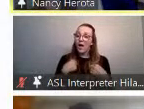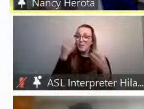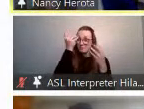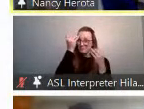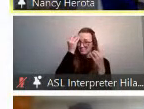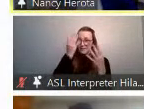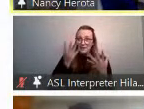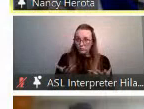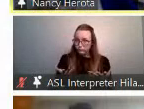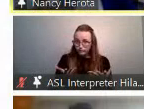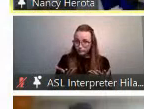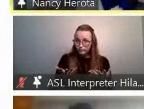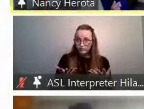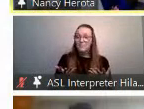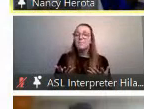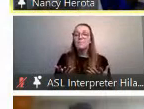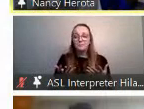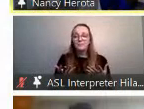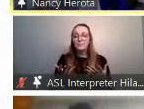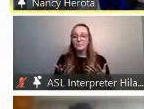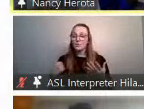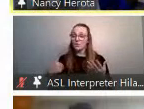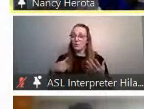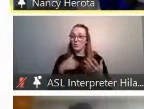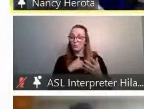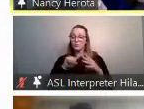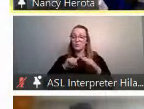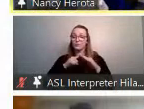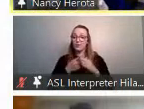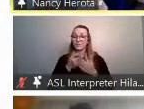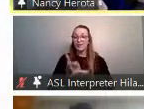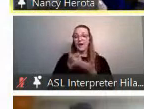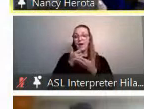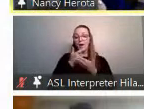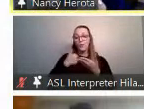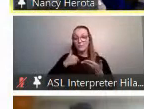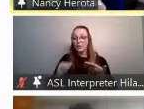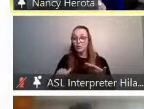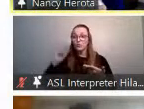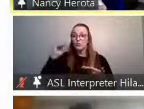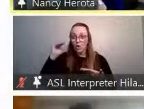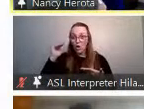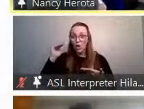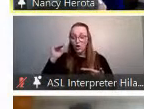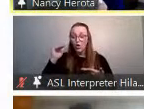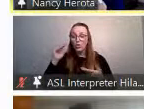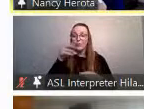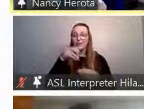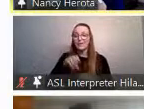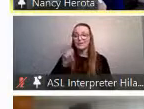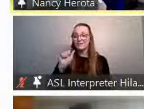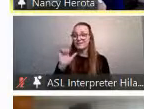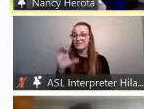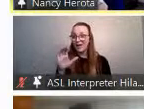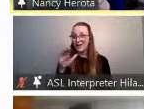is, as we were starting up the Help Me Grow initiative here in Sacramento County, I